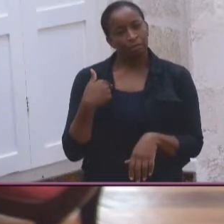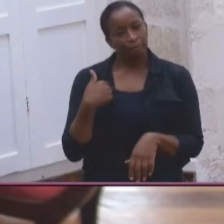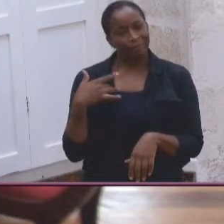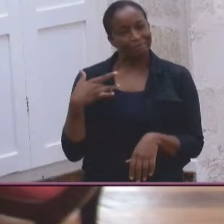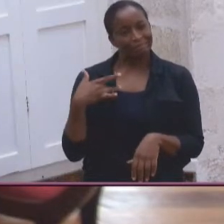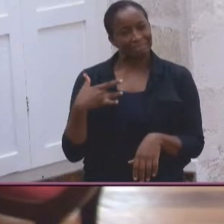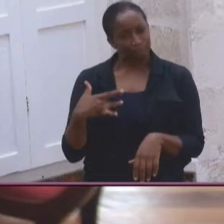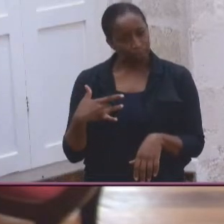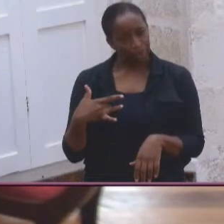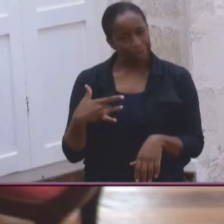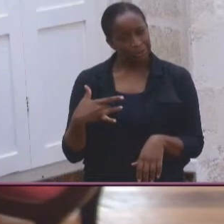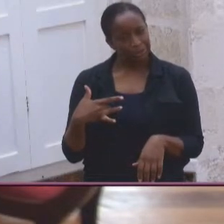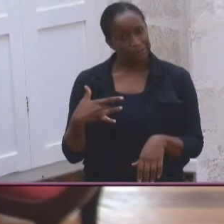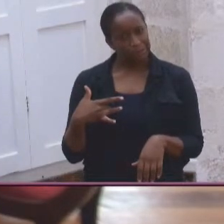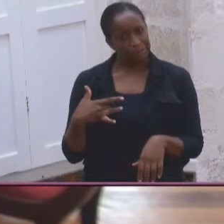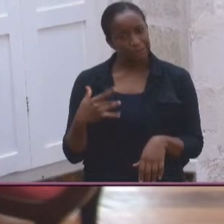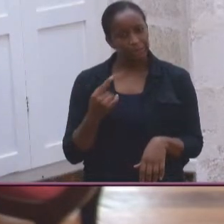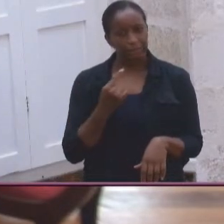to